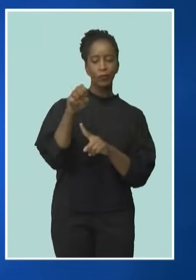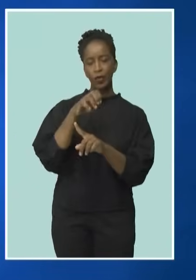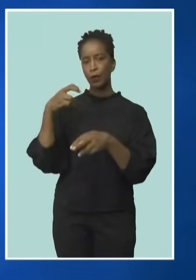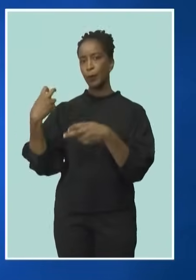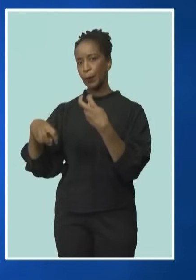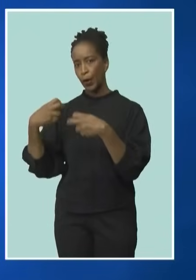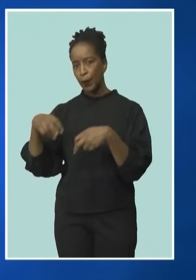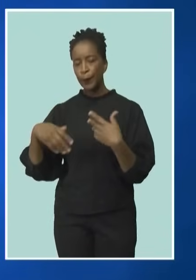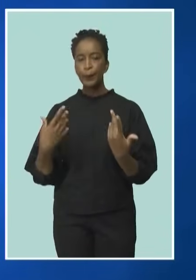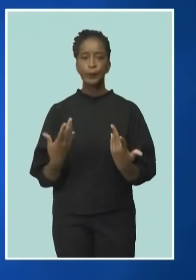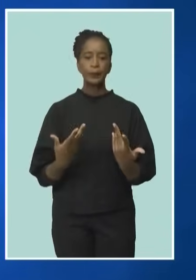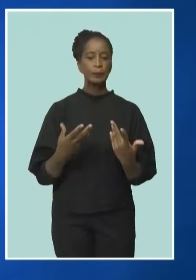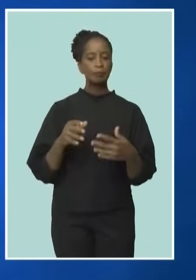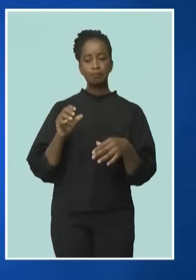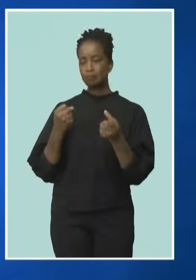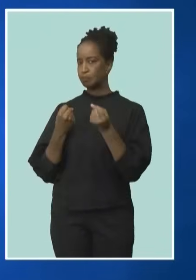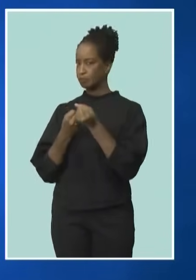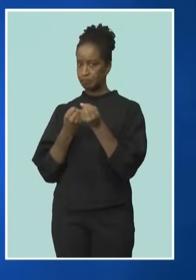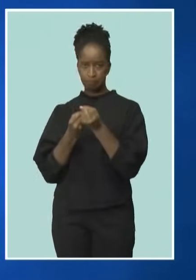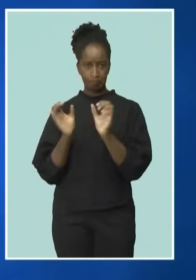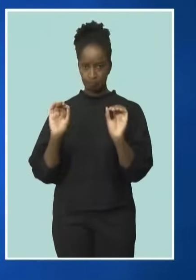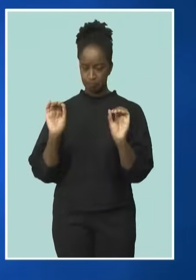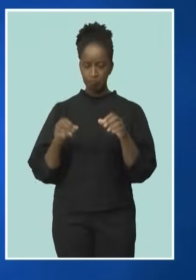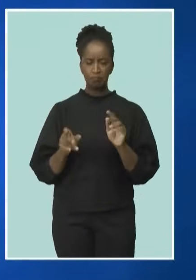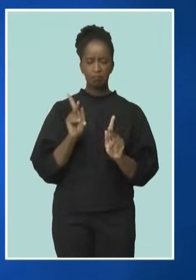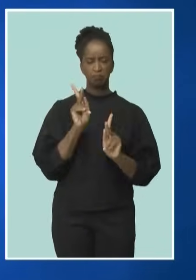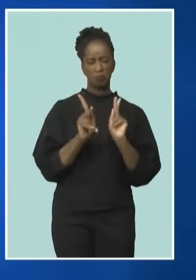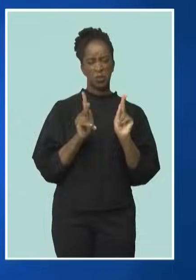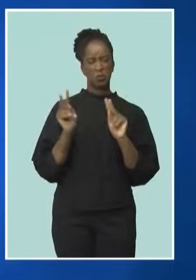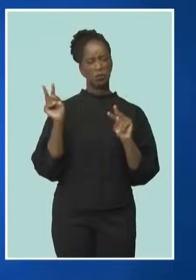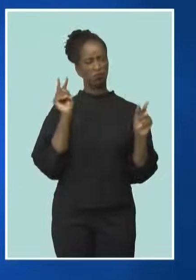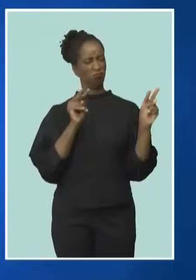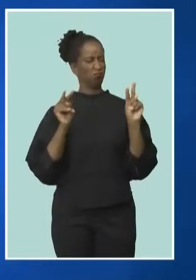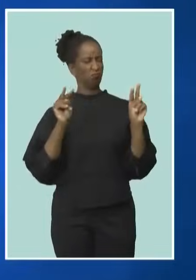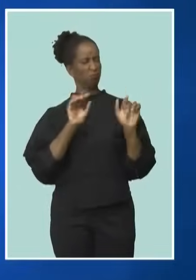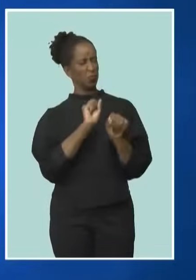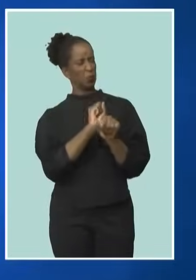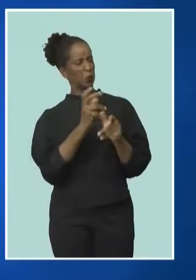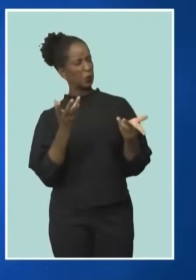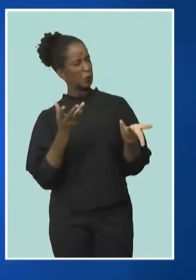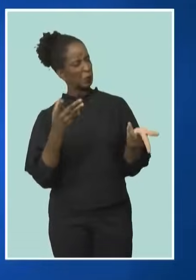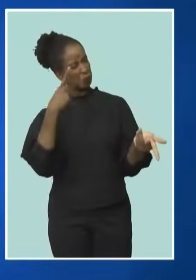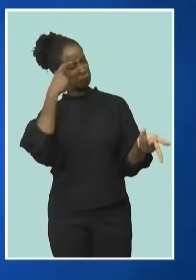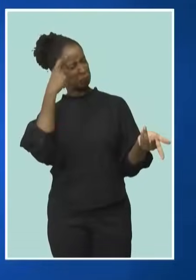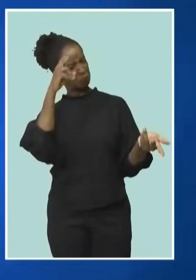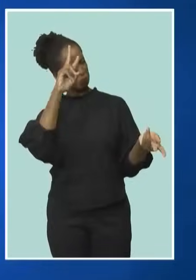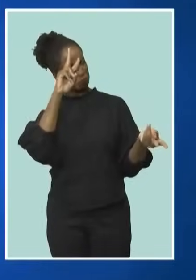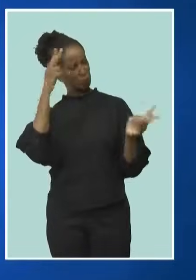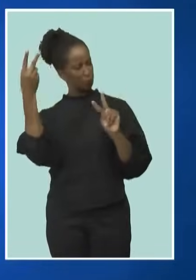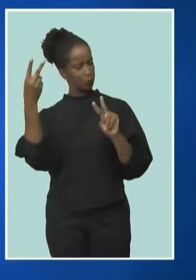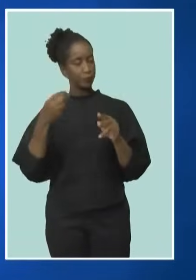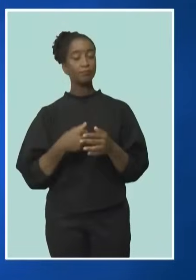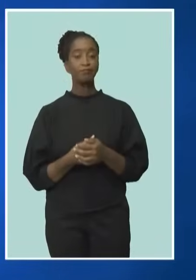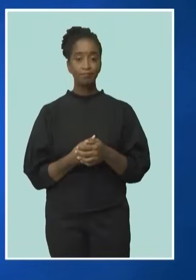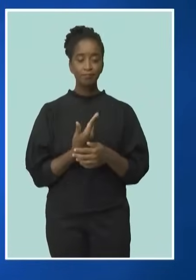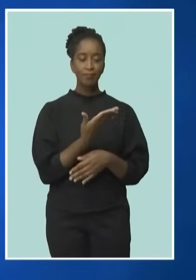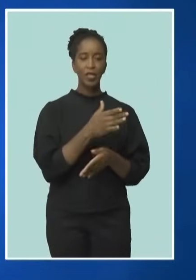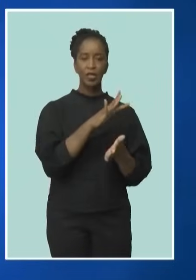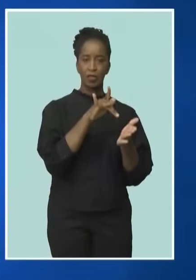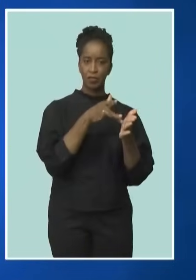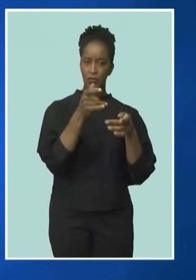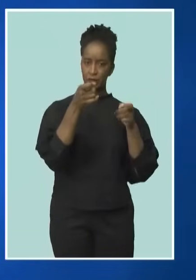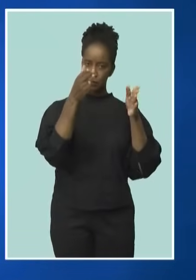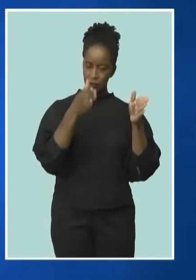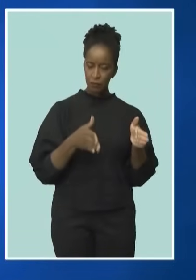issues, institutional support, and public perception. Director of the centre, Cheryl Corbin, says going